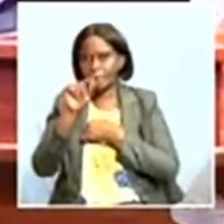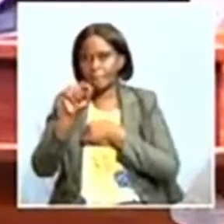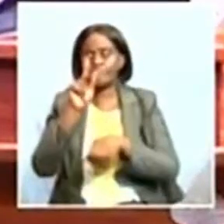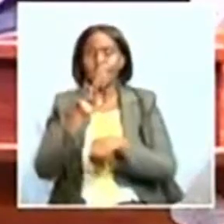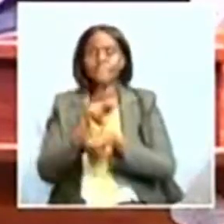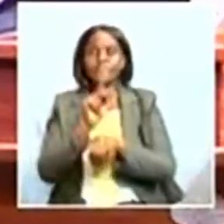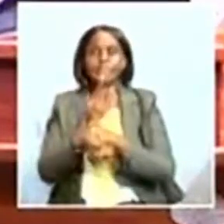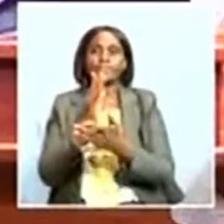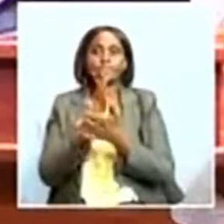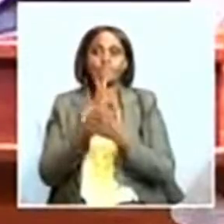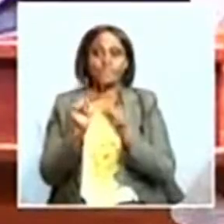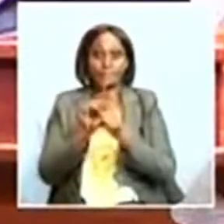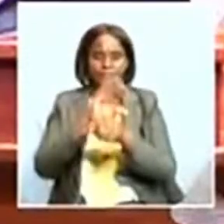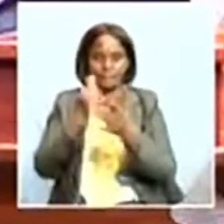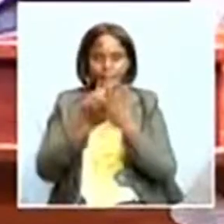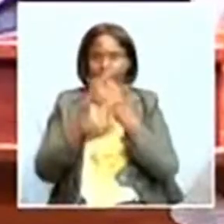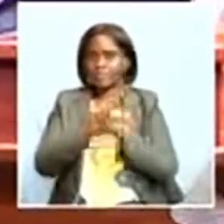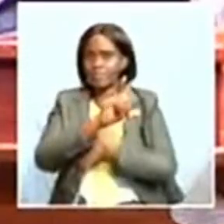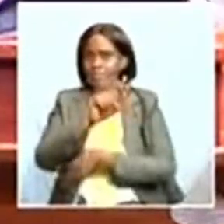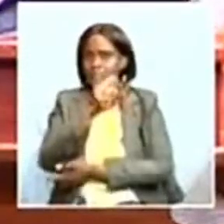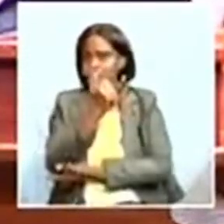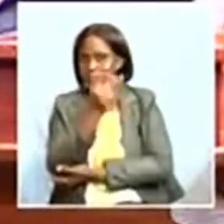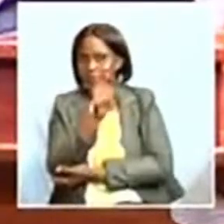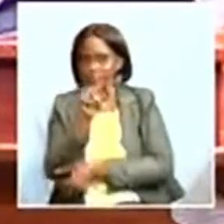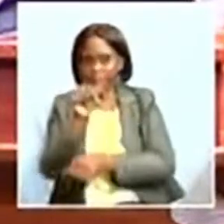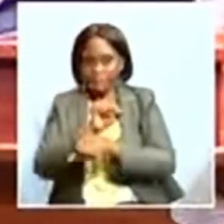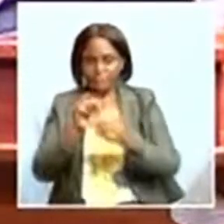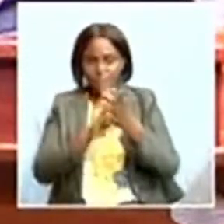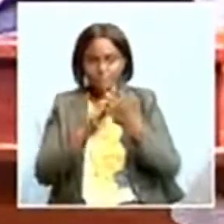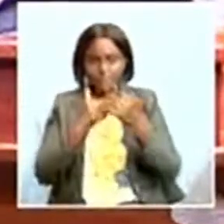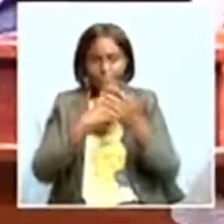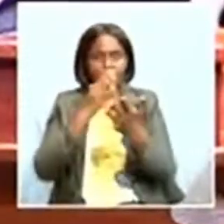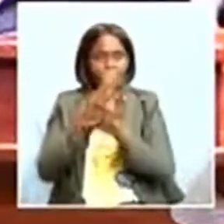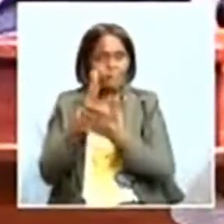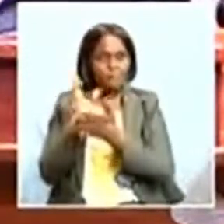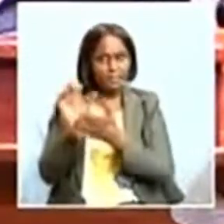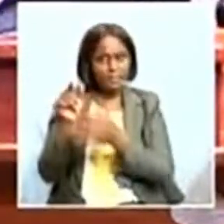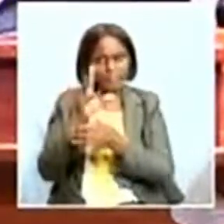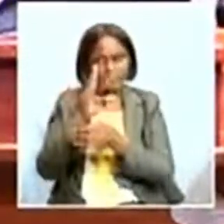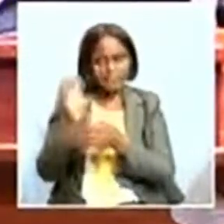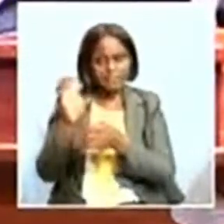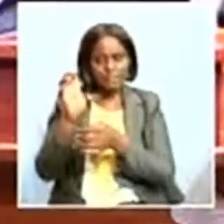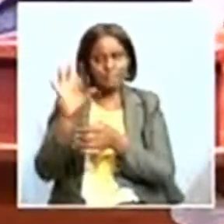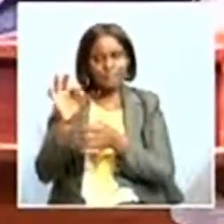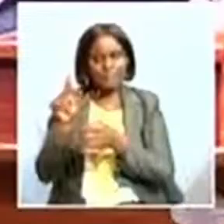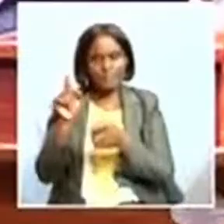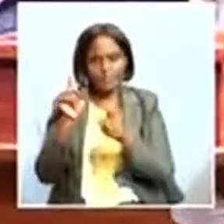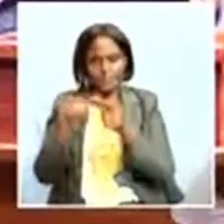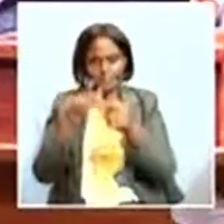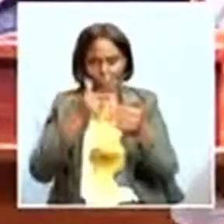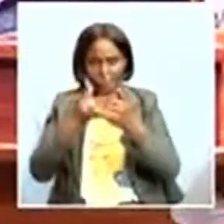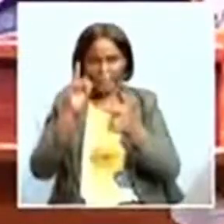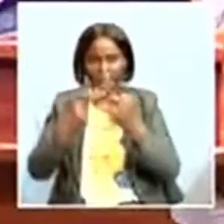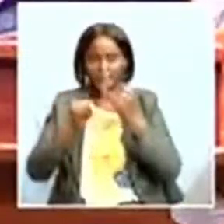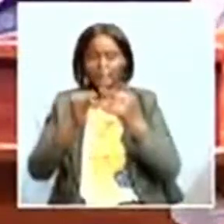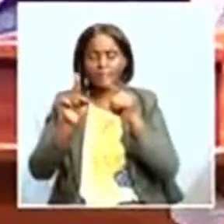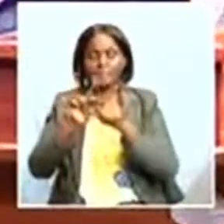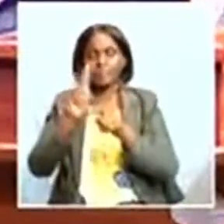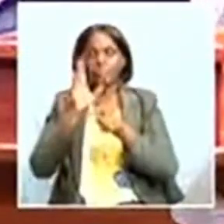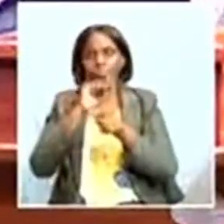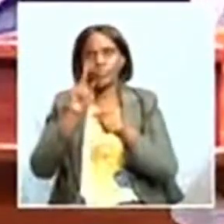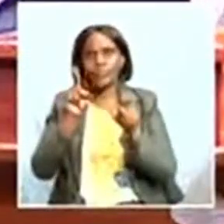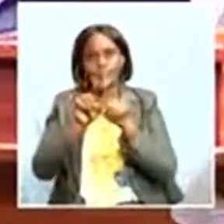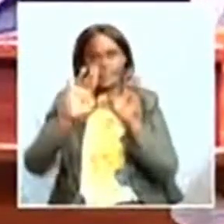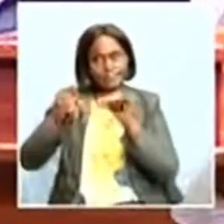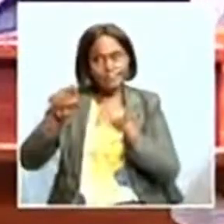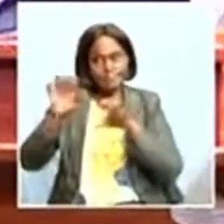projects. Of the 115 secondary schools that had stalled, 69 are now practically complete and in use,